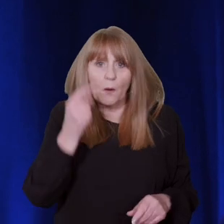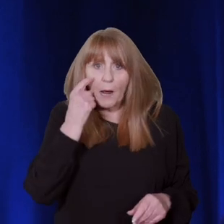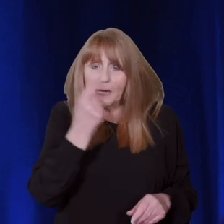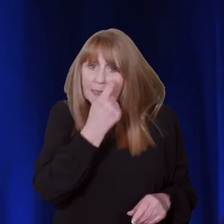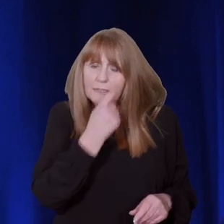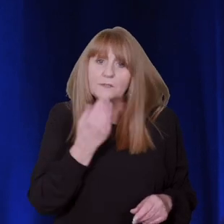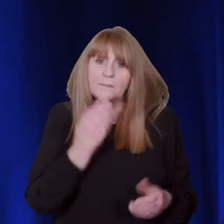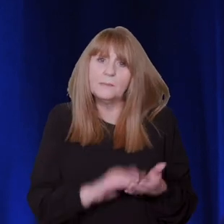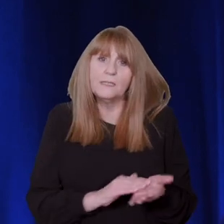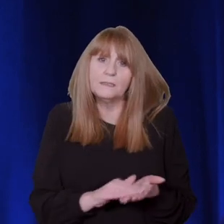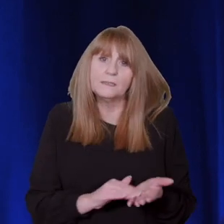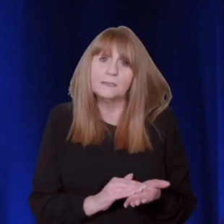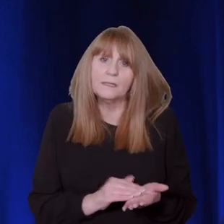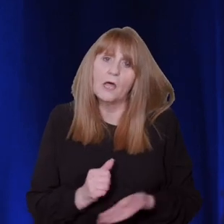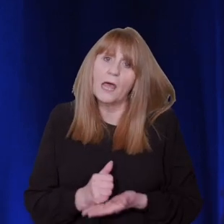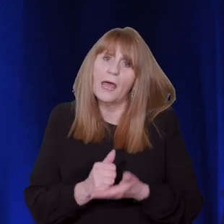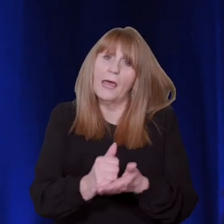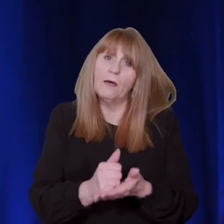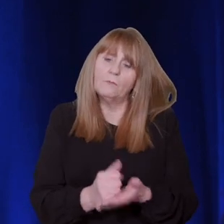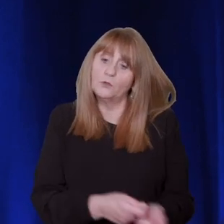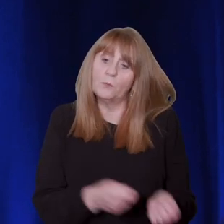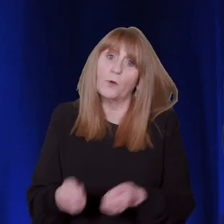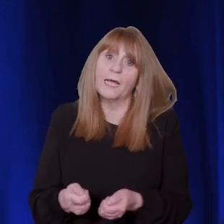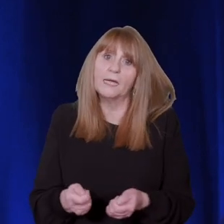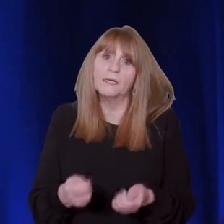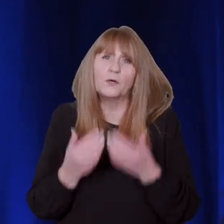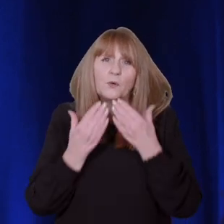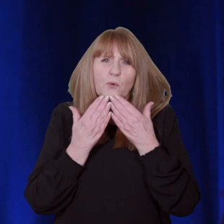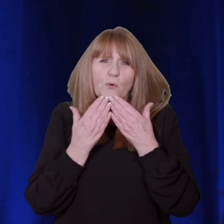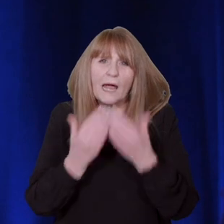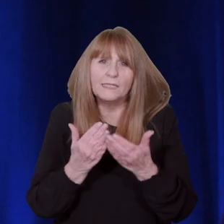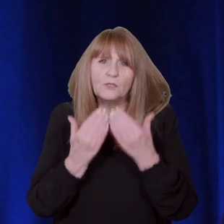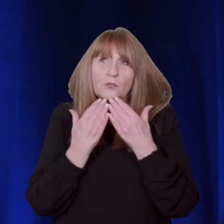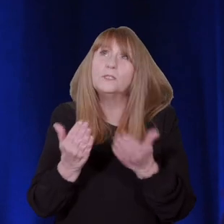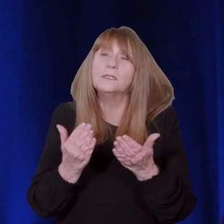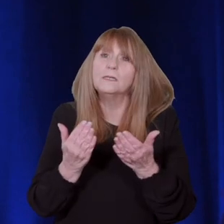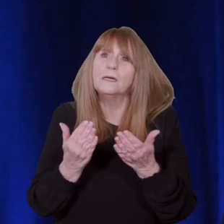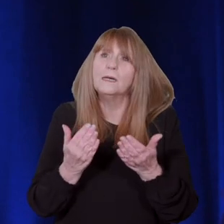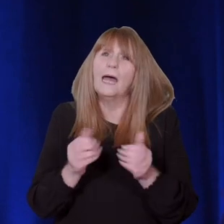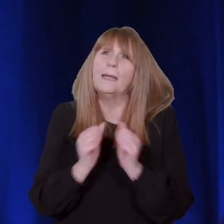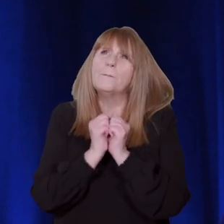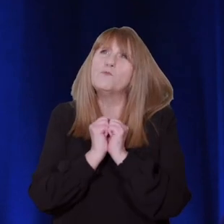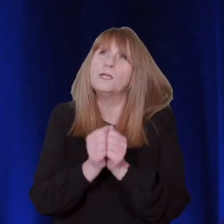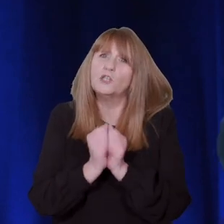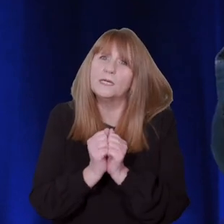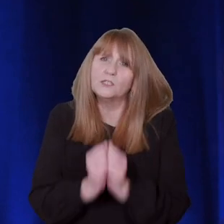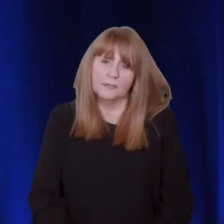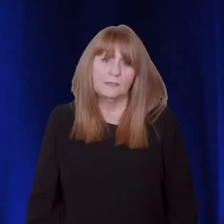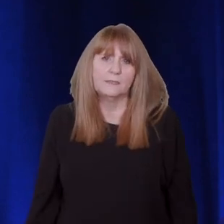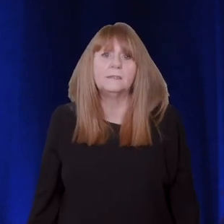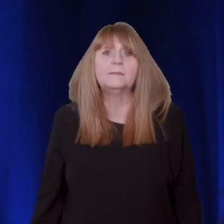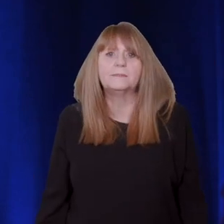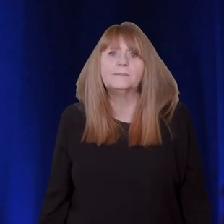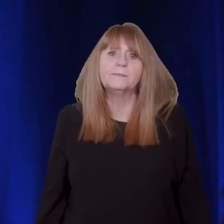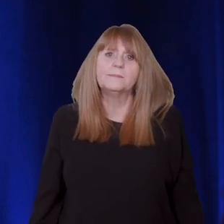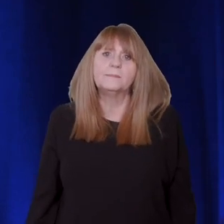to help to bring gratitude, and appreciation means also with that to see as